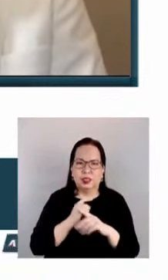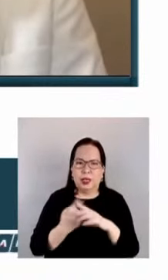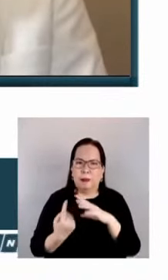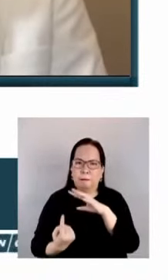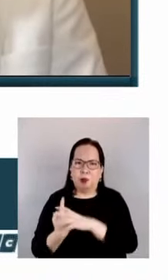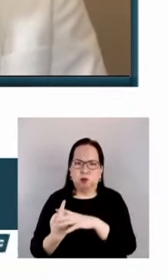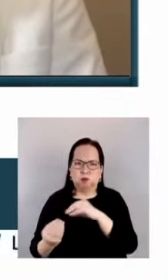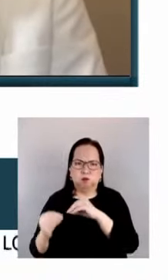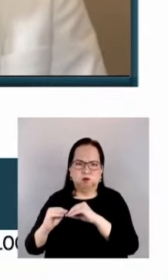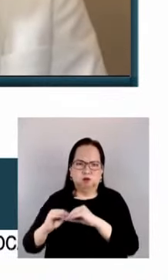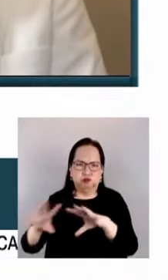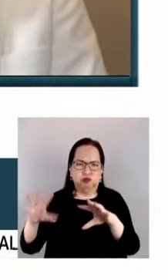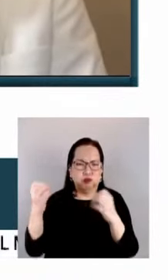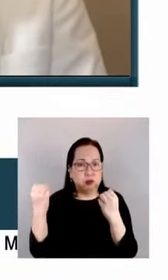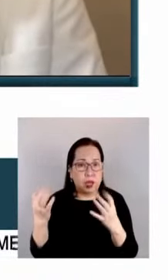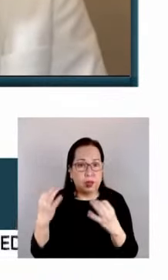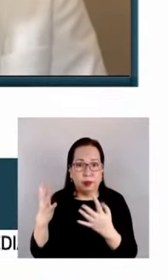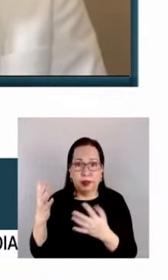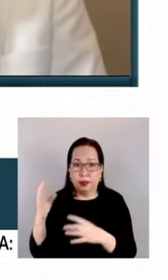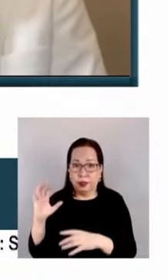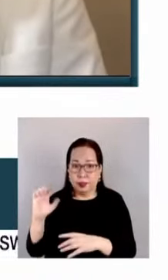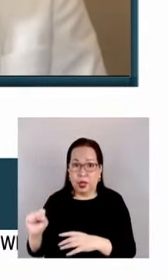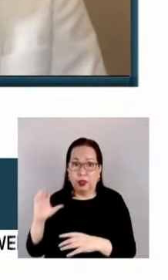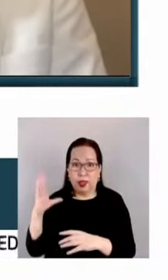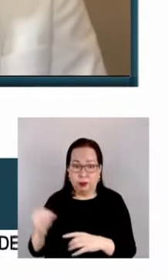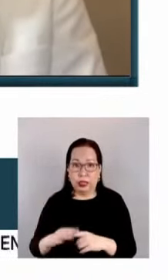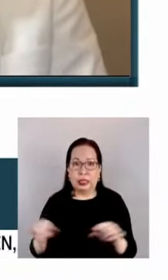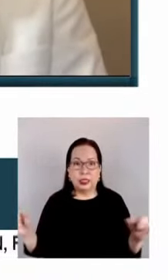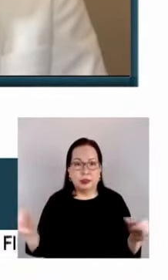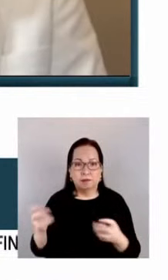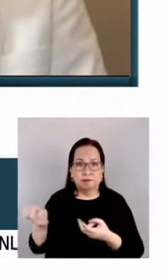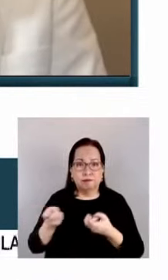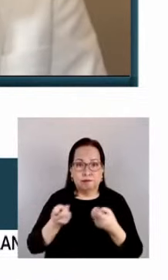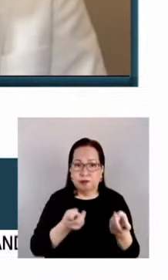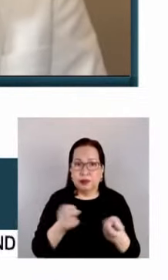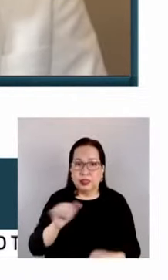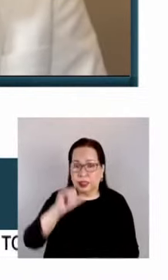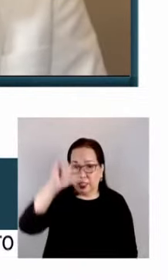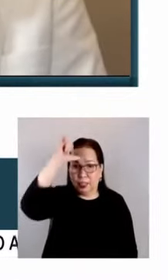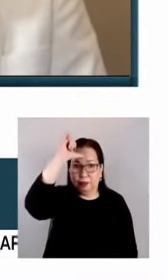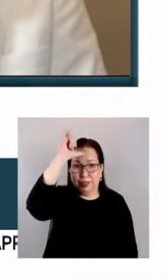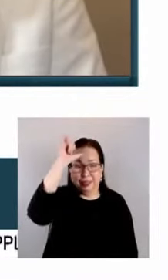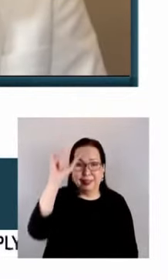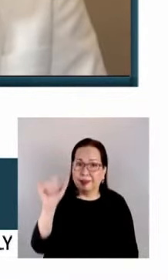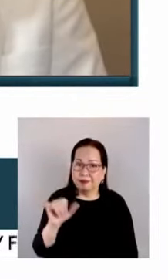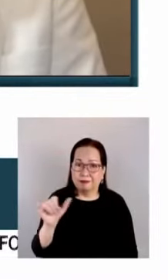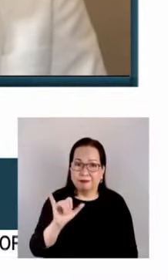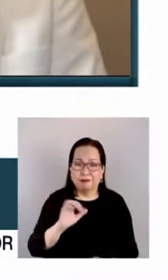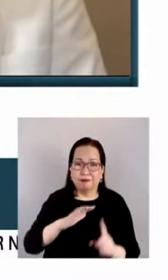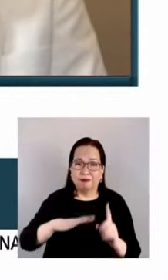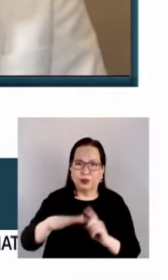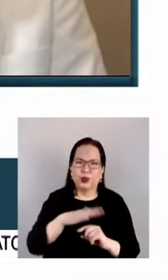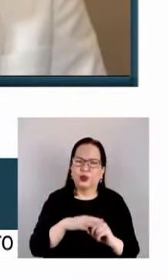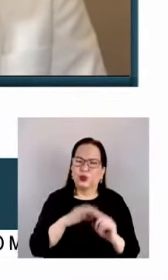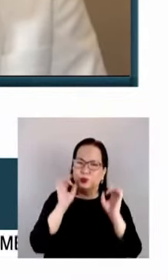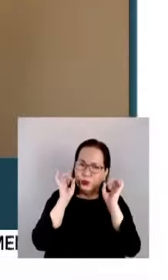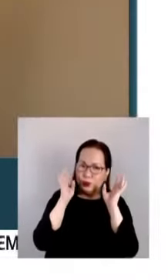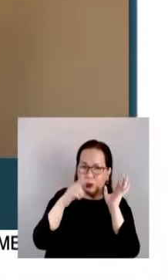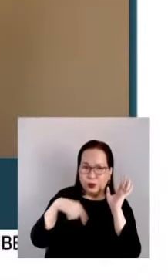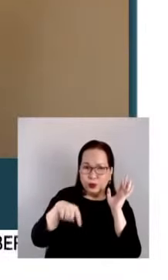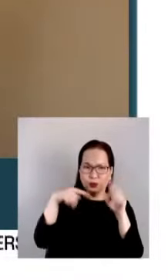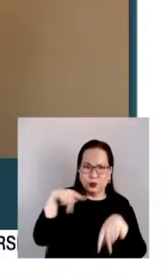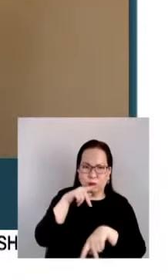cases there. In India, it's also the same. Okay, so this is something that's very critical for us to